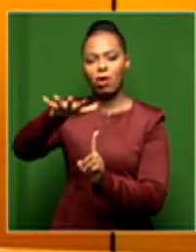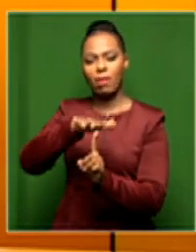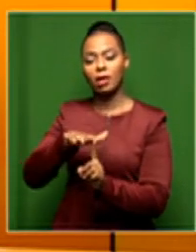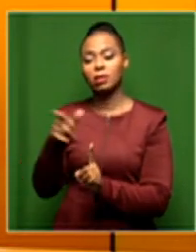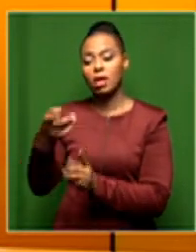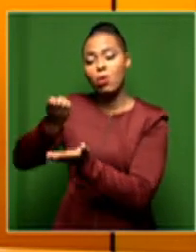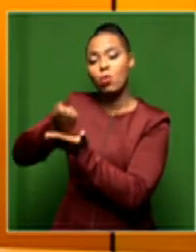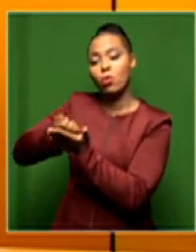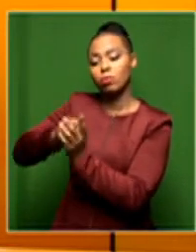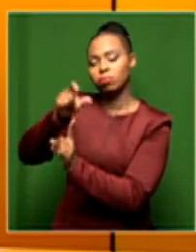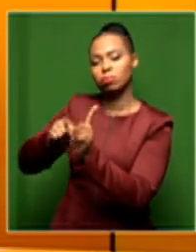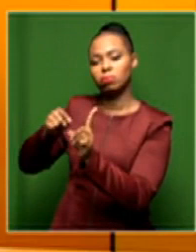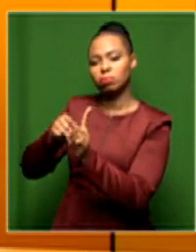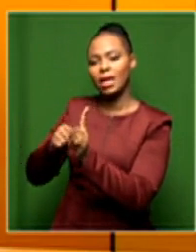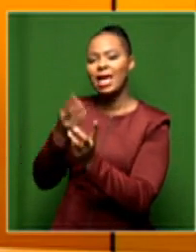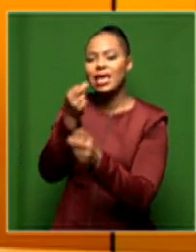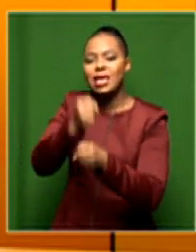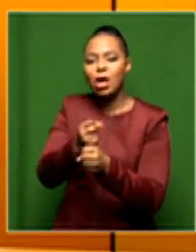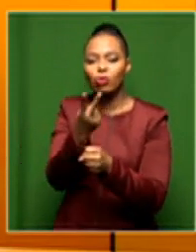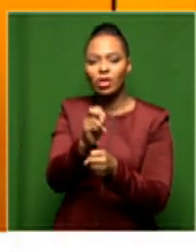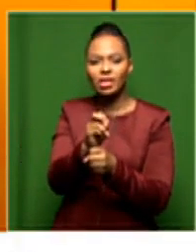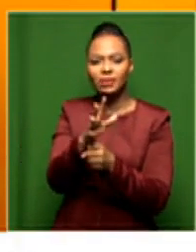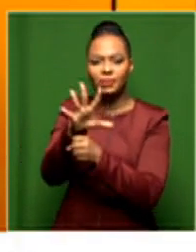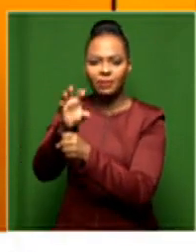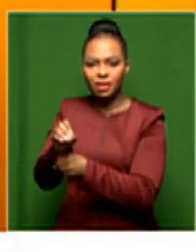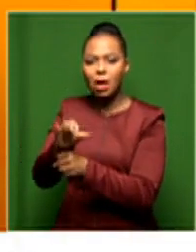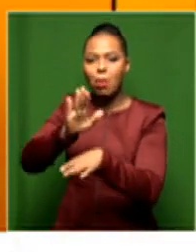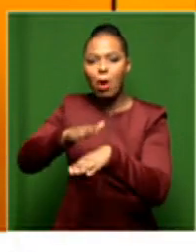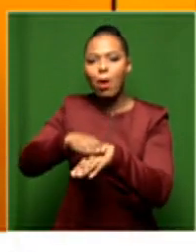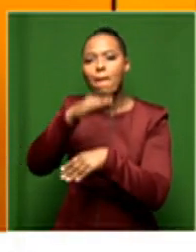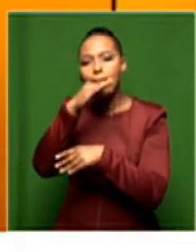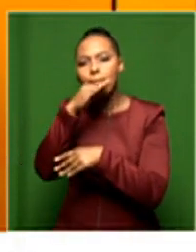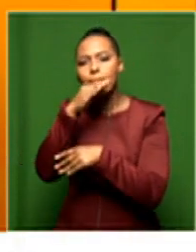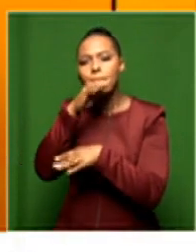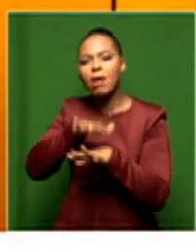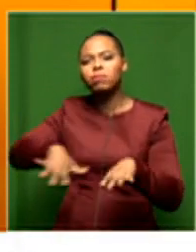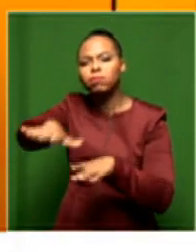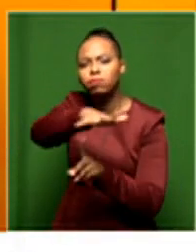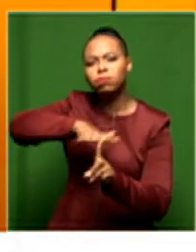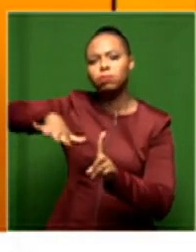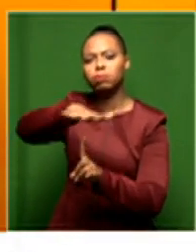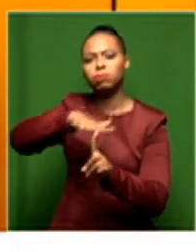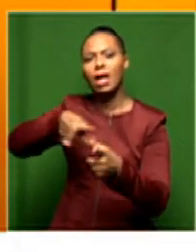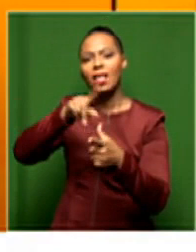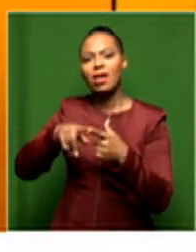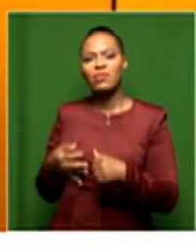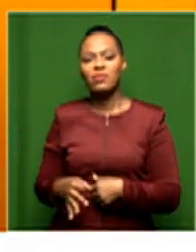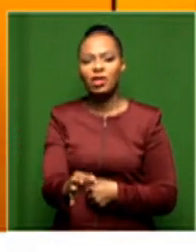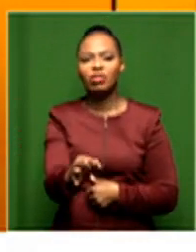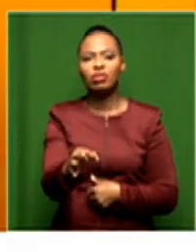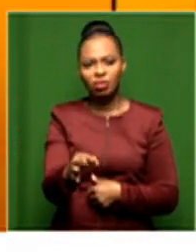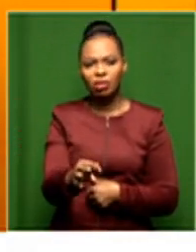for example, that by the year 2050, there may be more plastic in the ocean than fish. Tuffy has joined forces